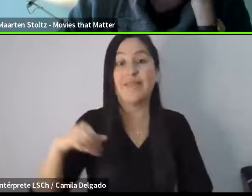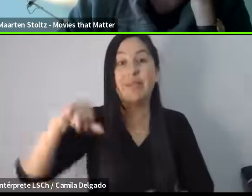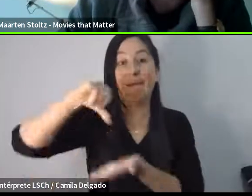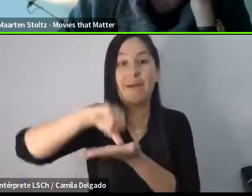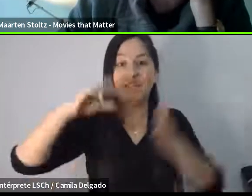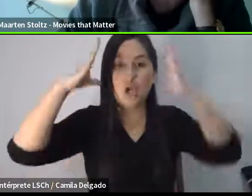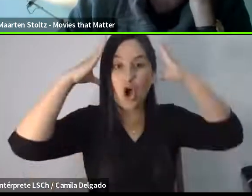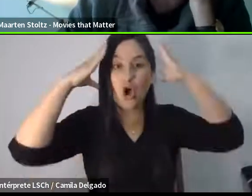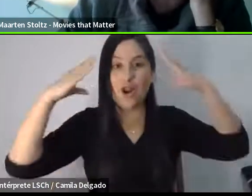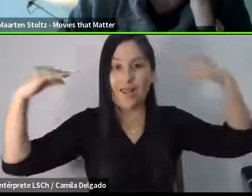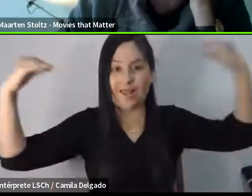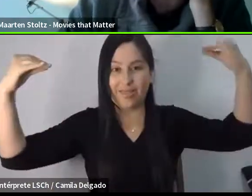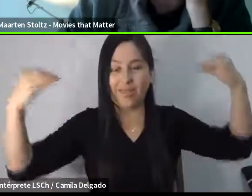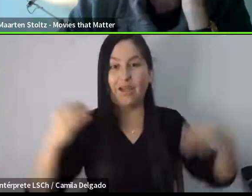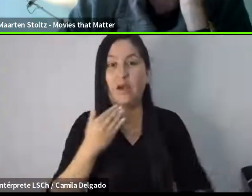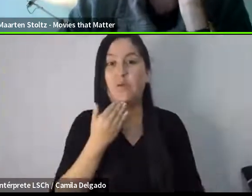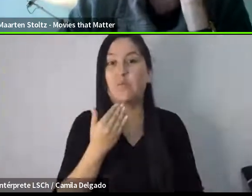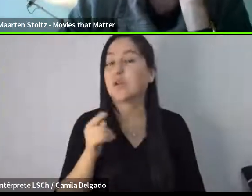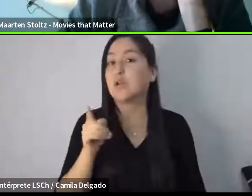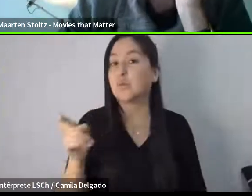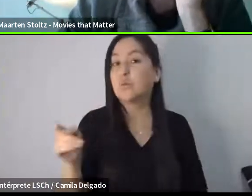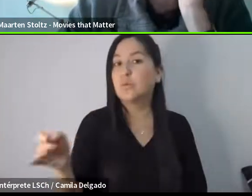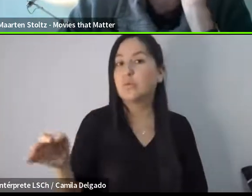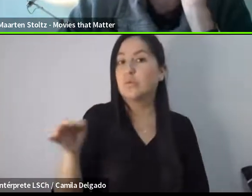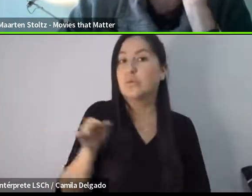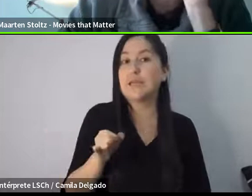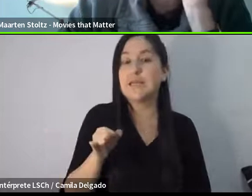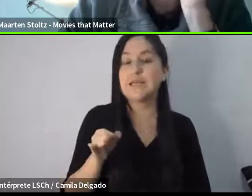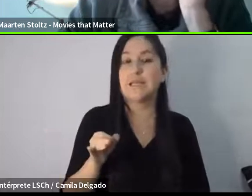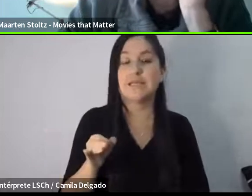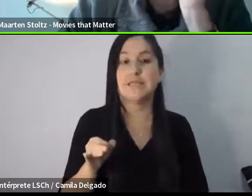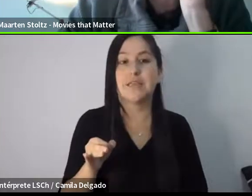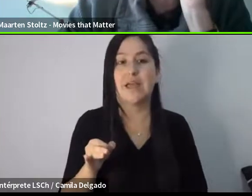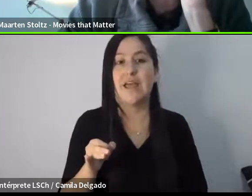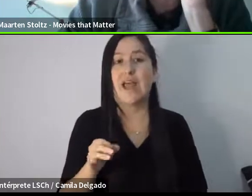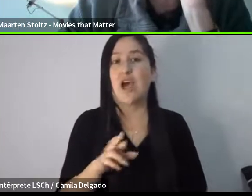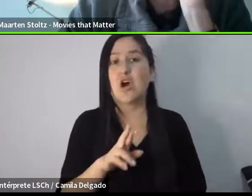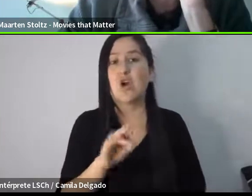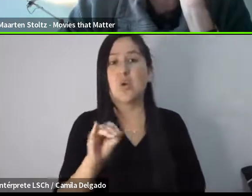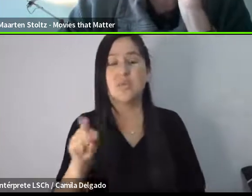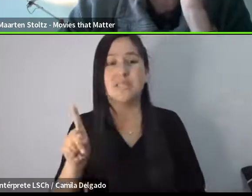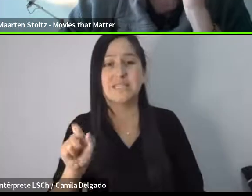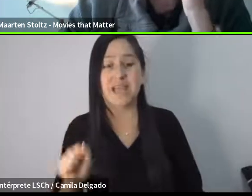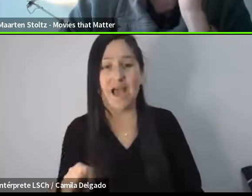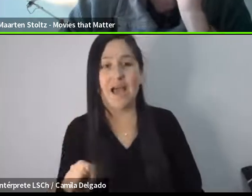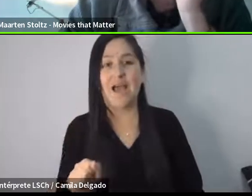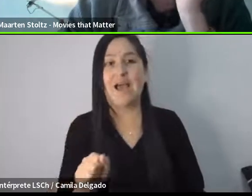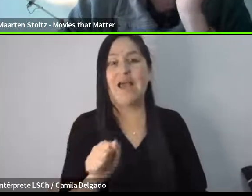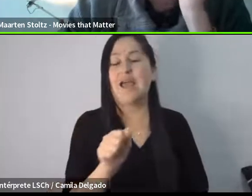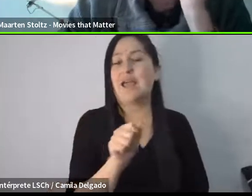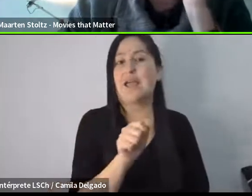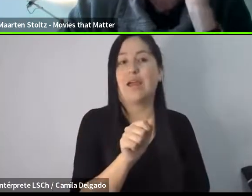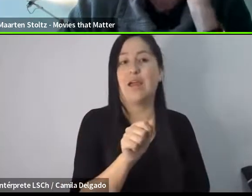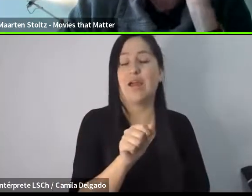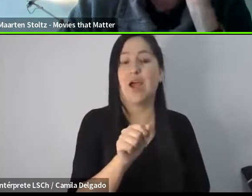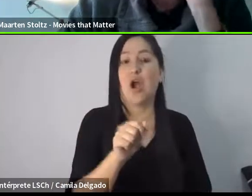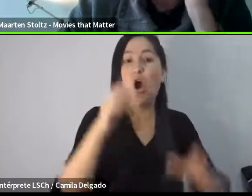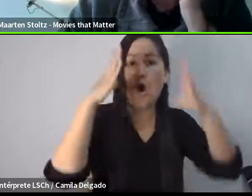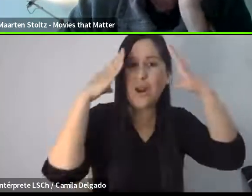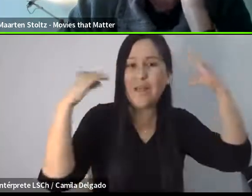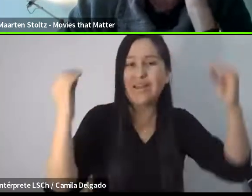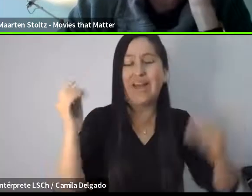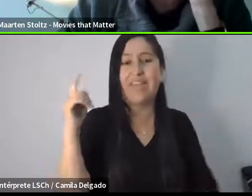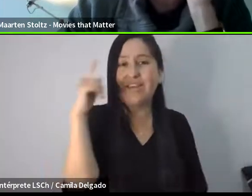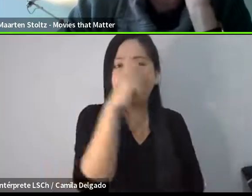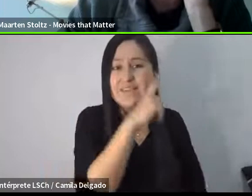like Belarus, Myanmar, but also Venezuela, for instance, it's really hard to make a film there. So if a film